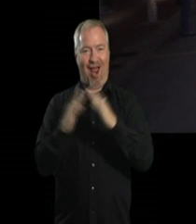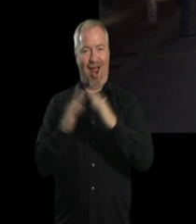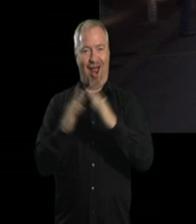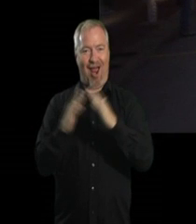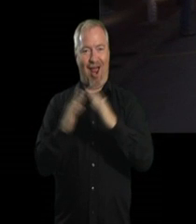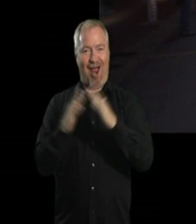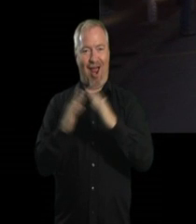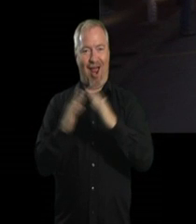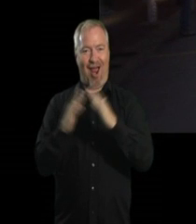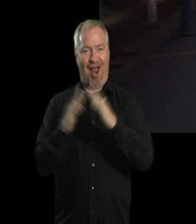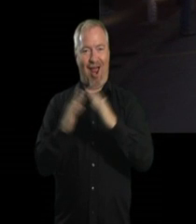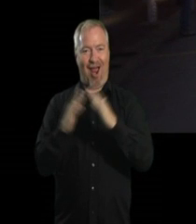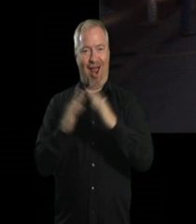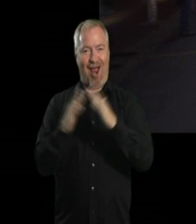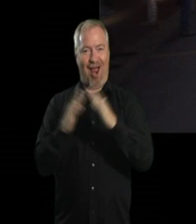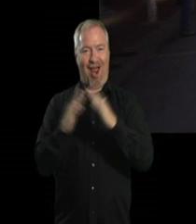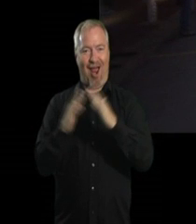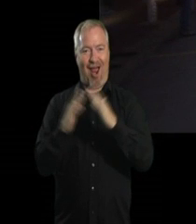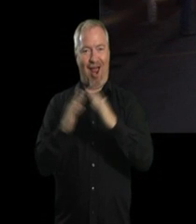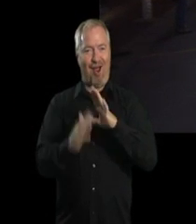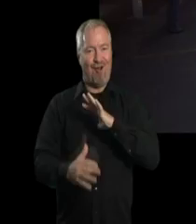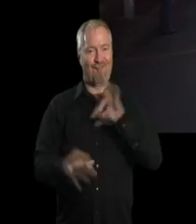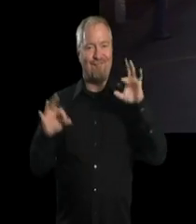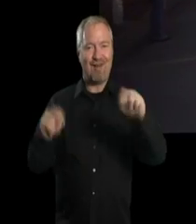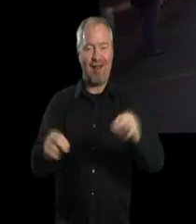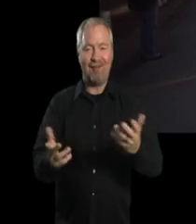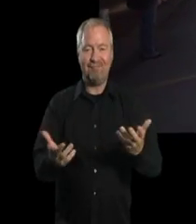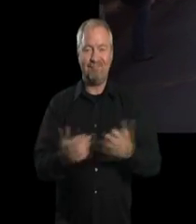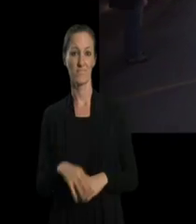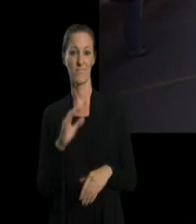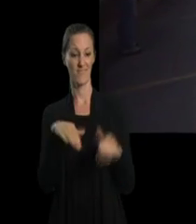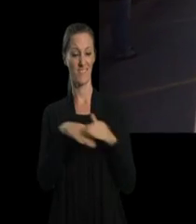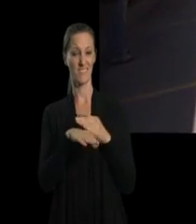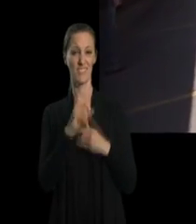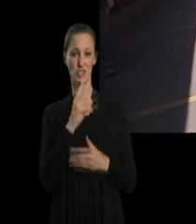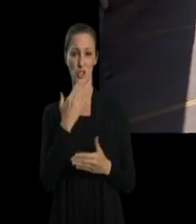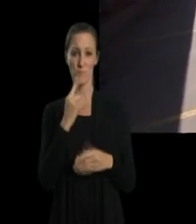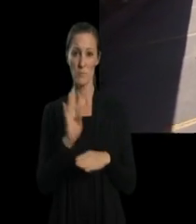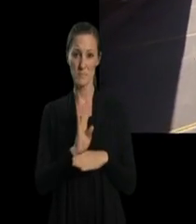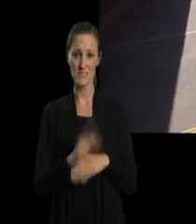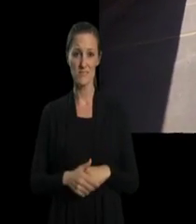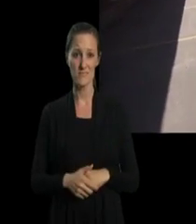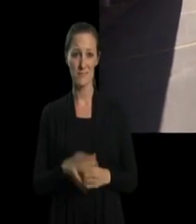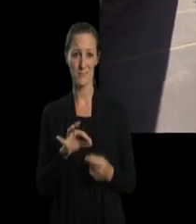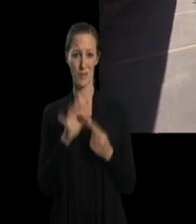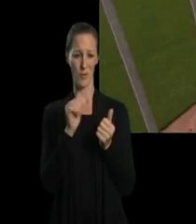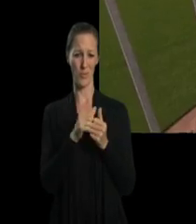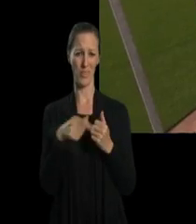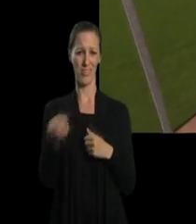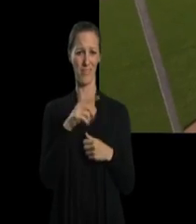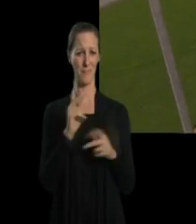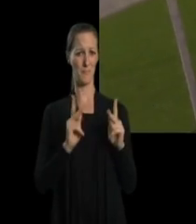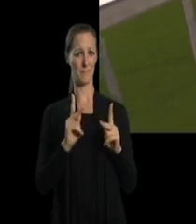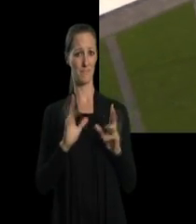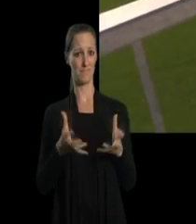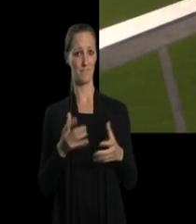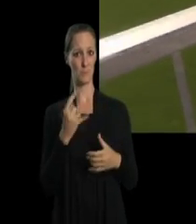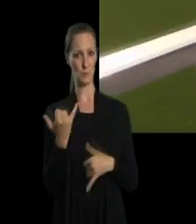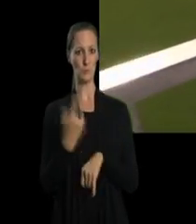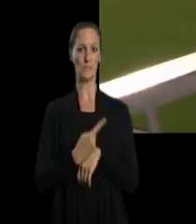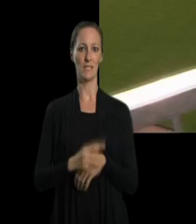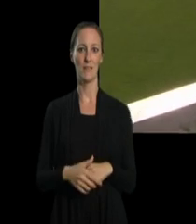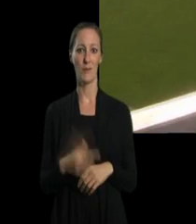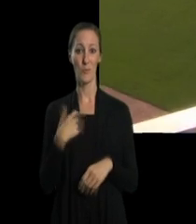Metro Mobility van parks outside the stadium. Access is good business, and especially with the demographics of today, we